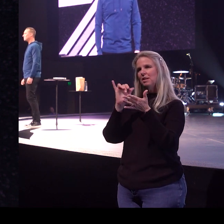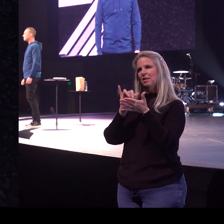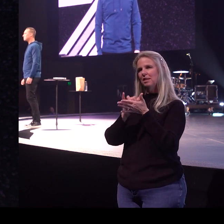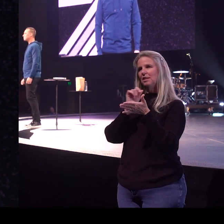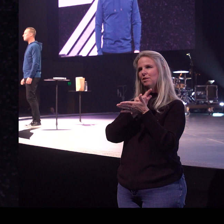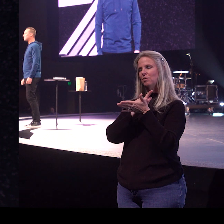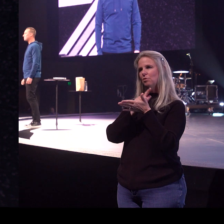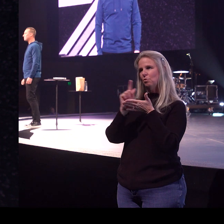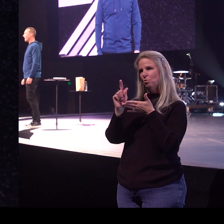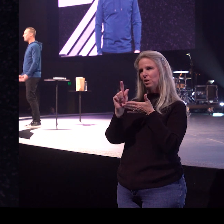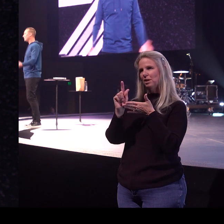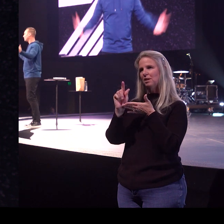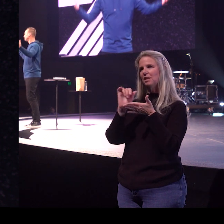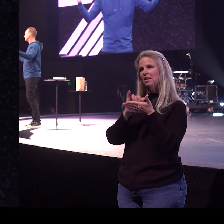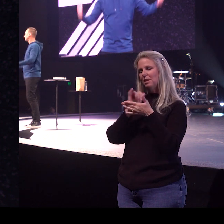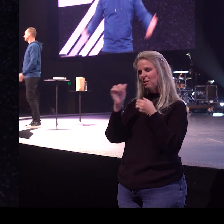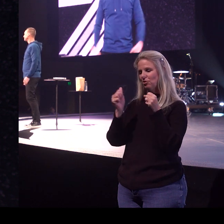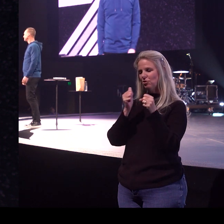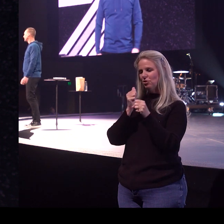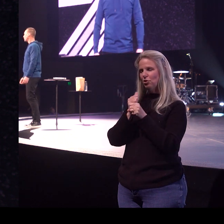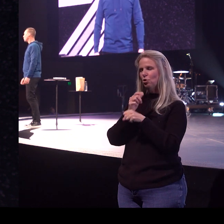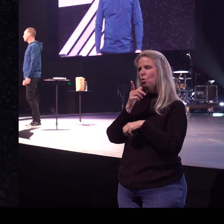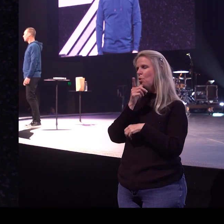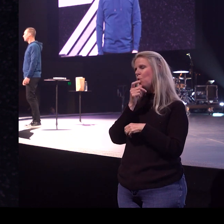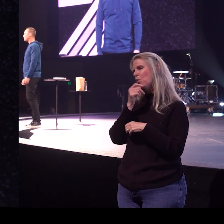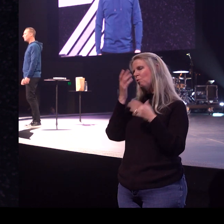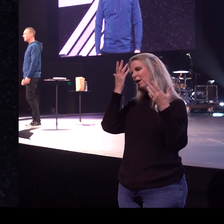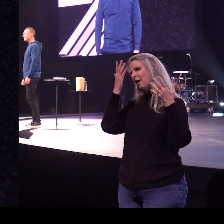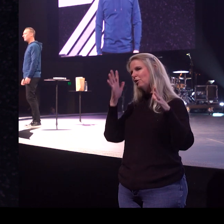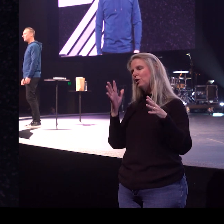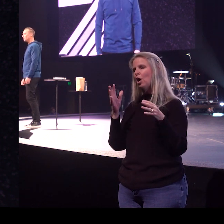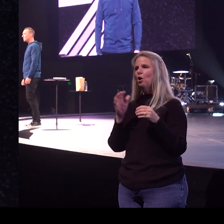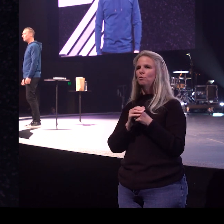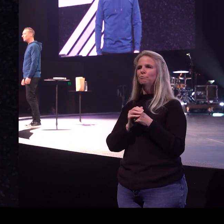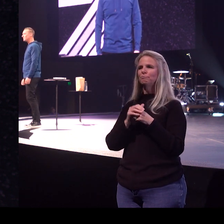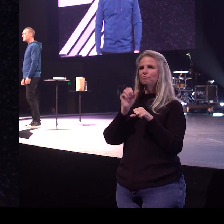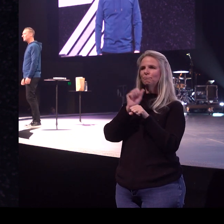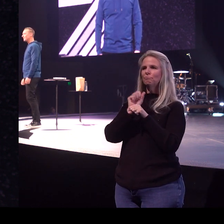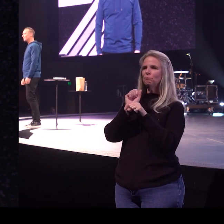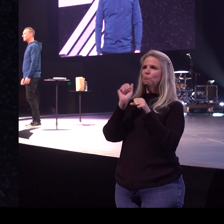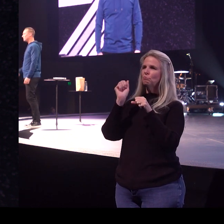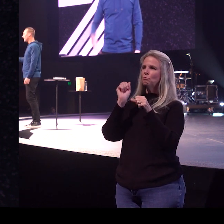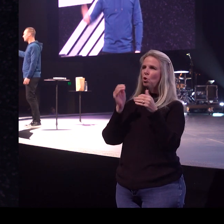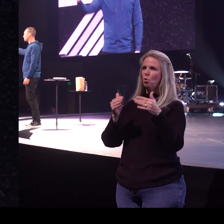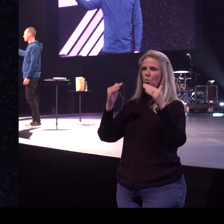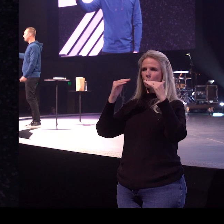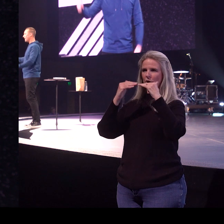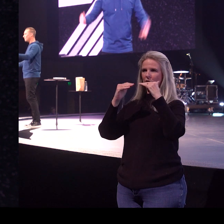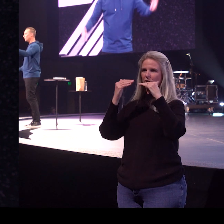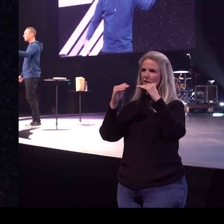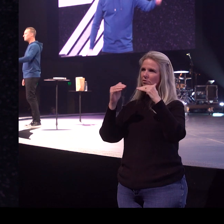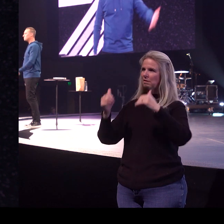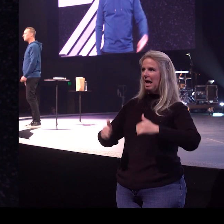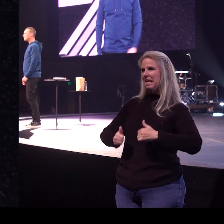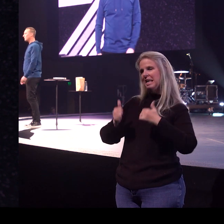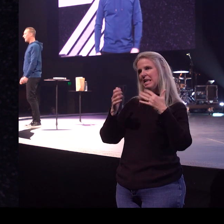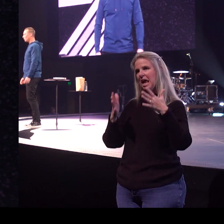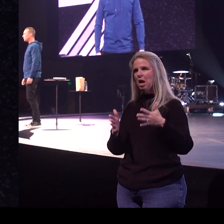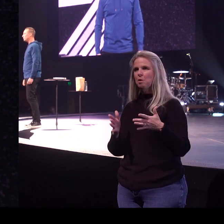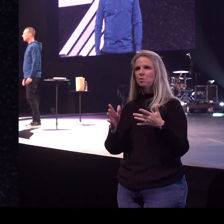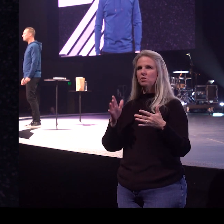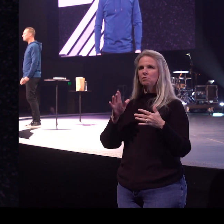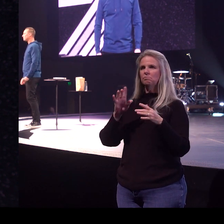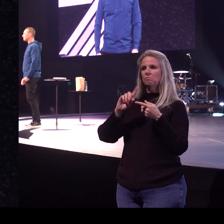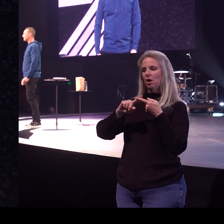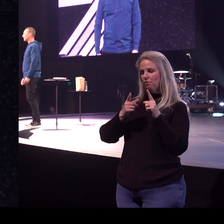will it be? I don't know. Coworker, a friend, a family member, someone down the street, a neighbor. God